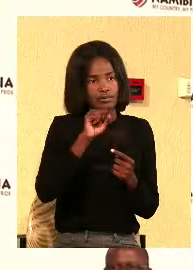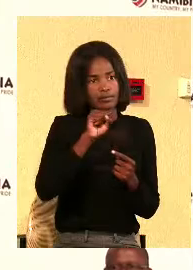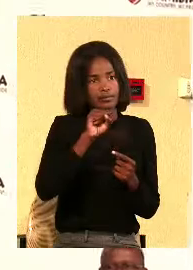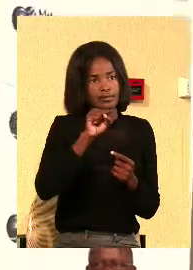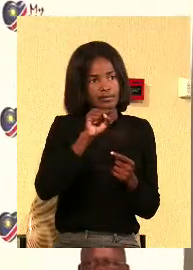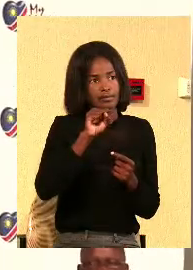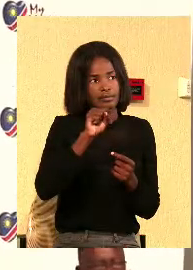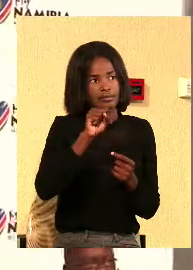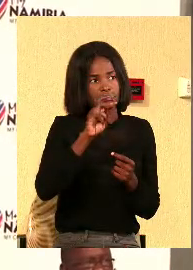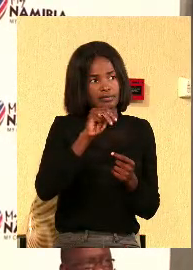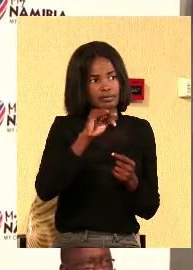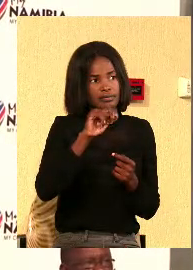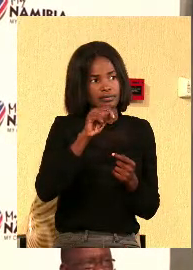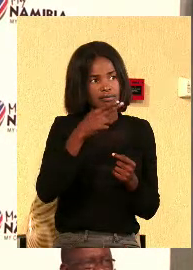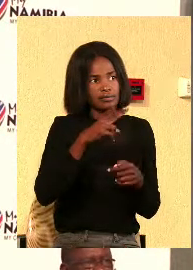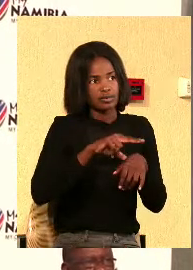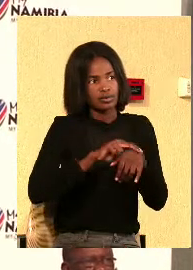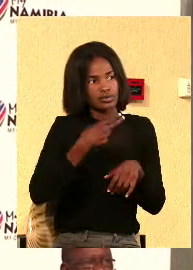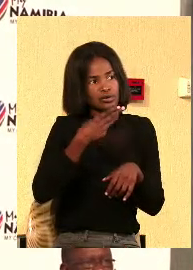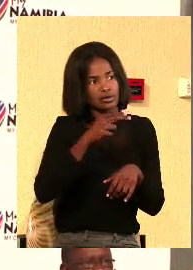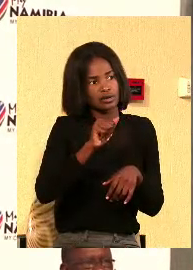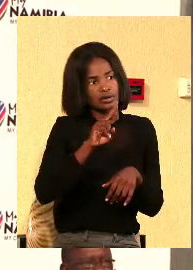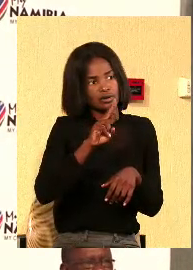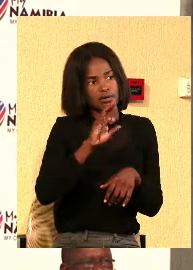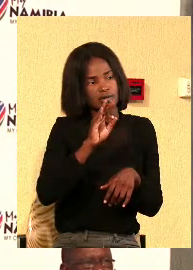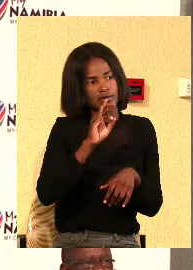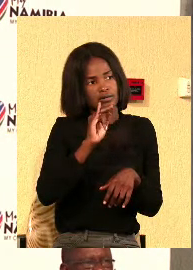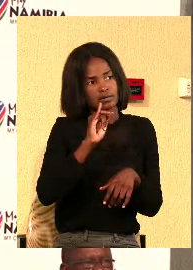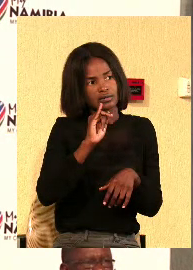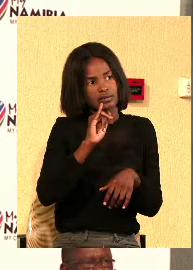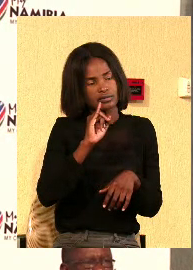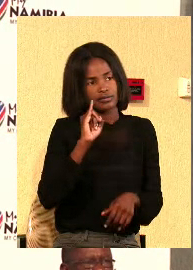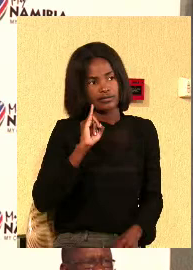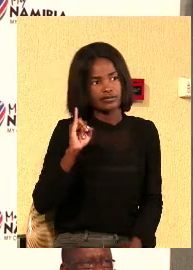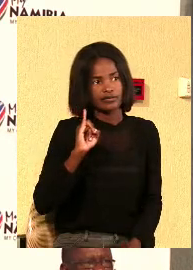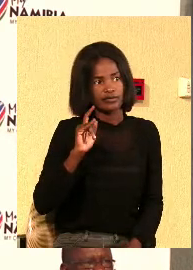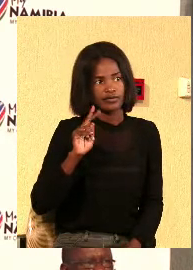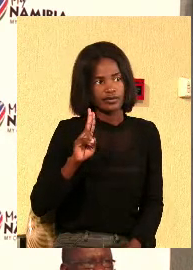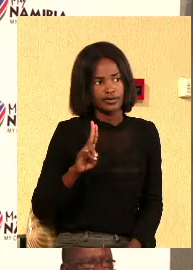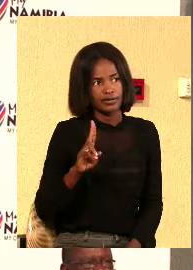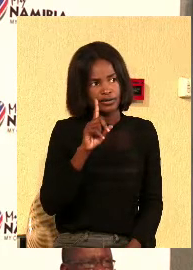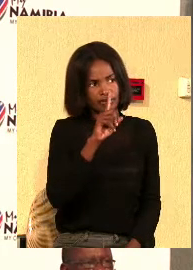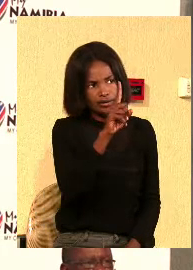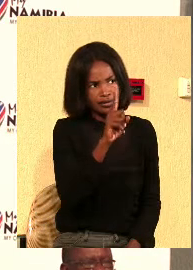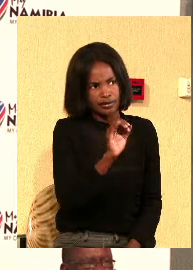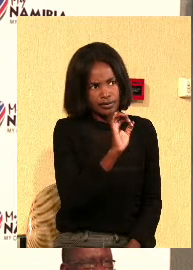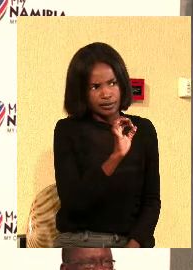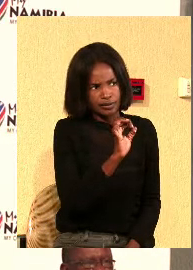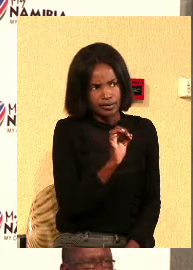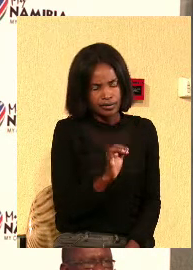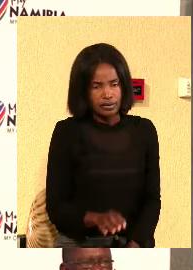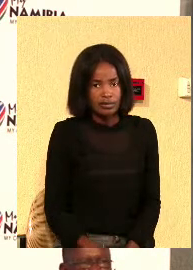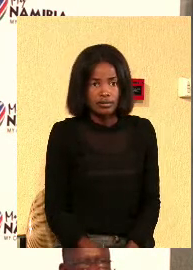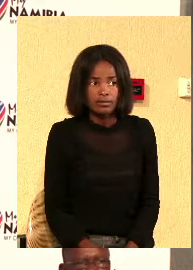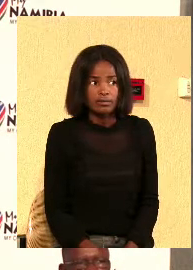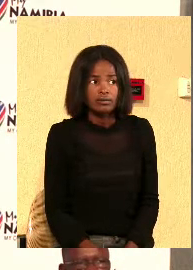you. Dr. Hafiku, and then perhaps the NRP can also then answer. I'm